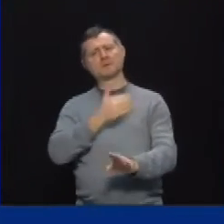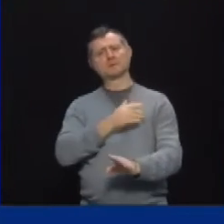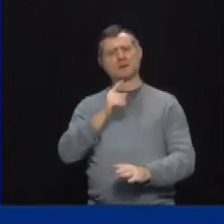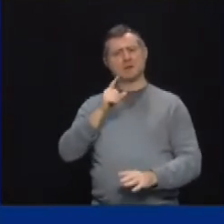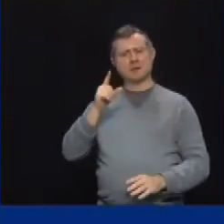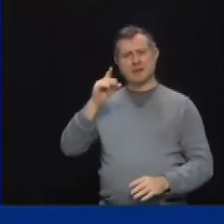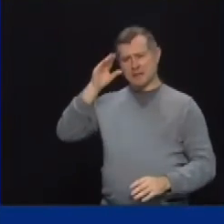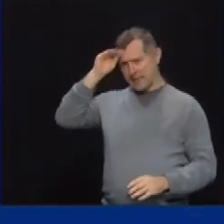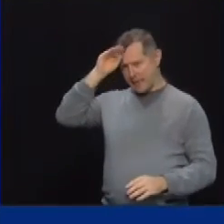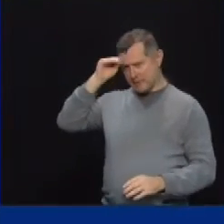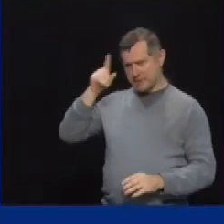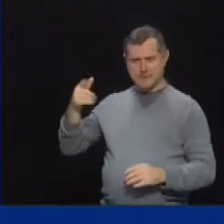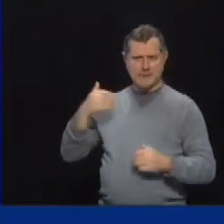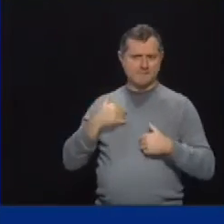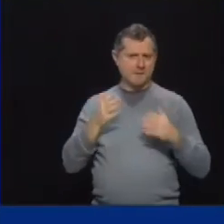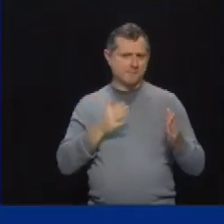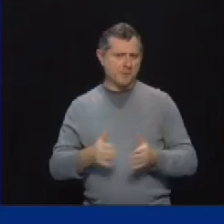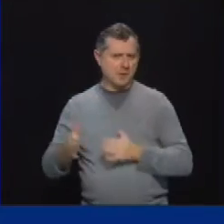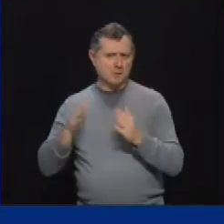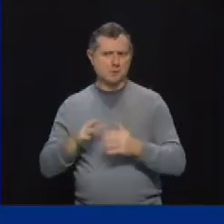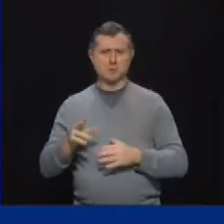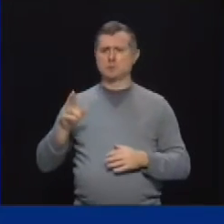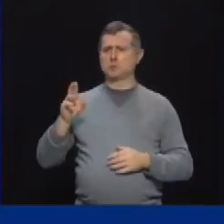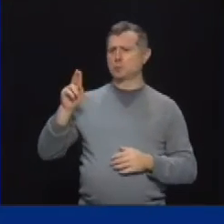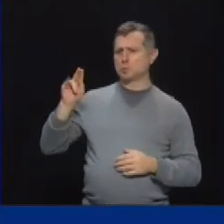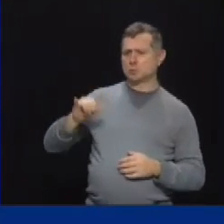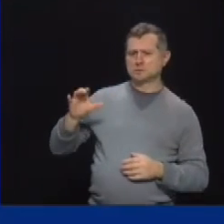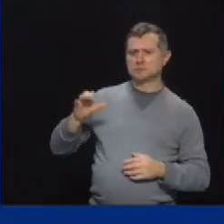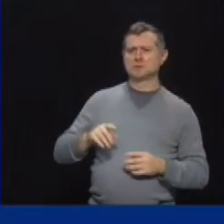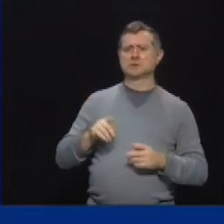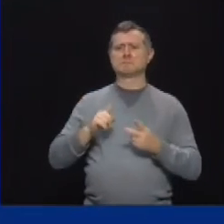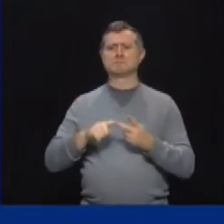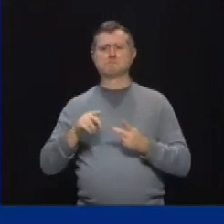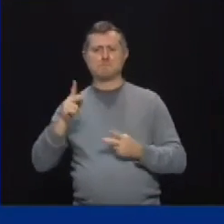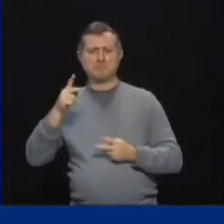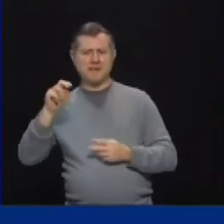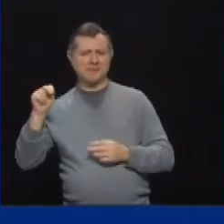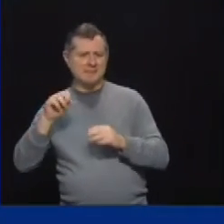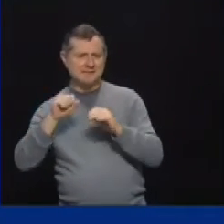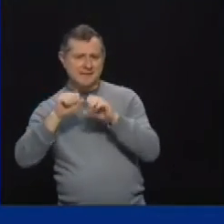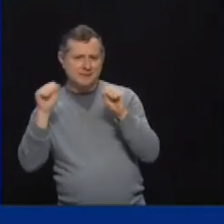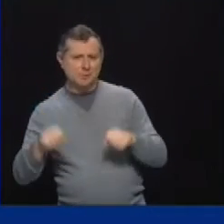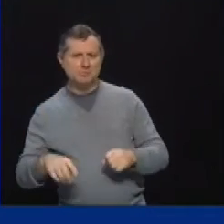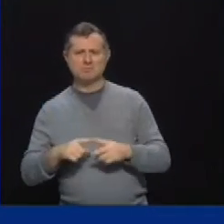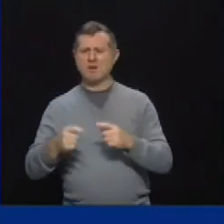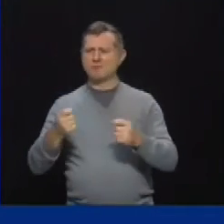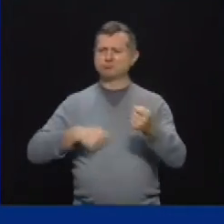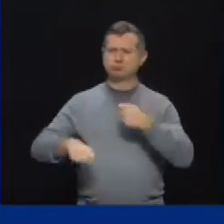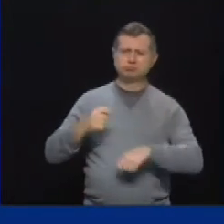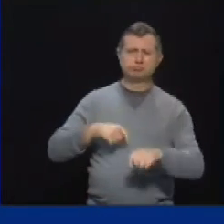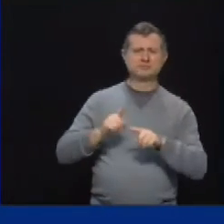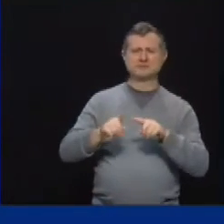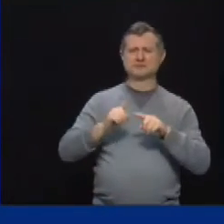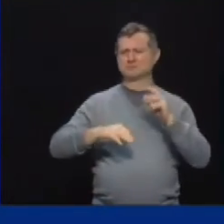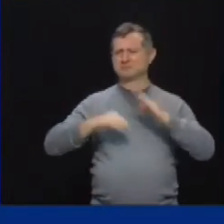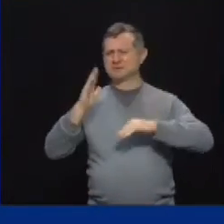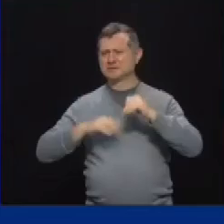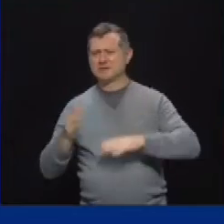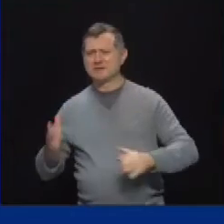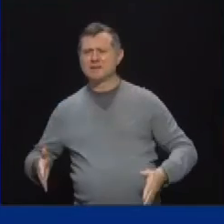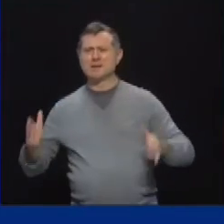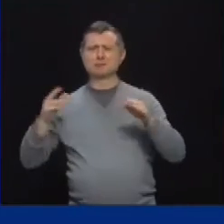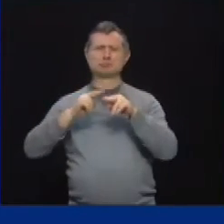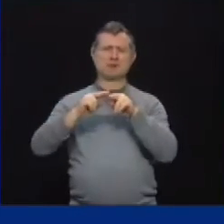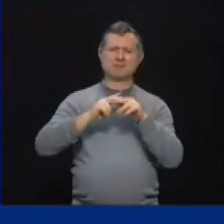a block just south of the current Penn Station and put in a new station. He wanted to build an air train from the Met Stadium to